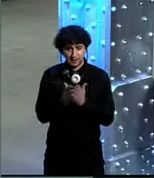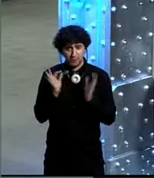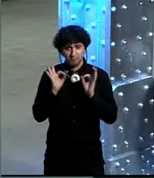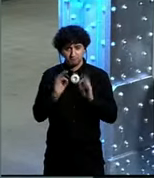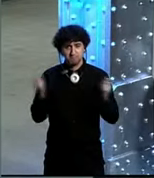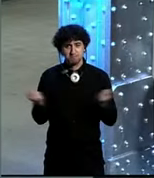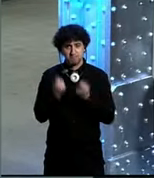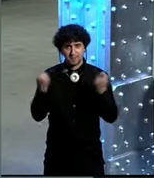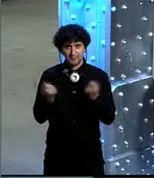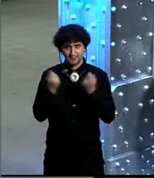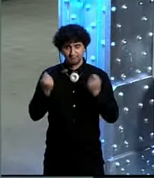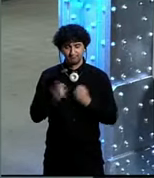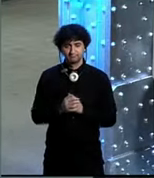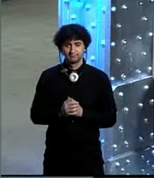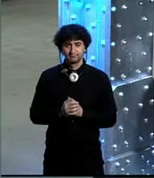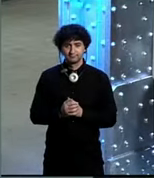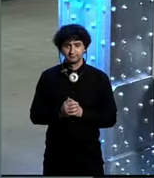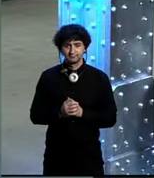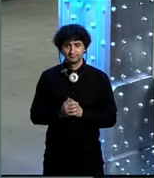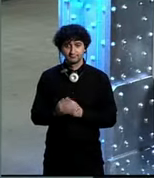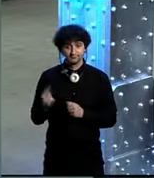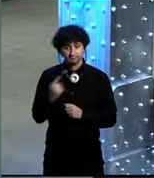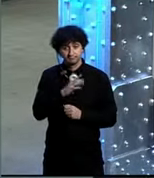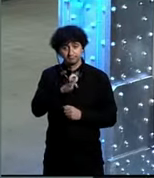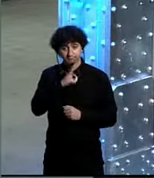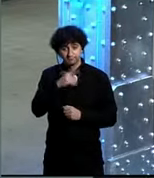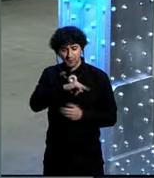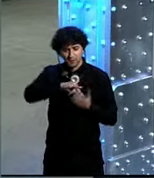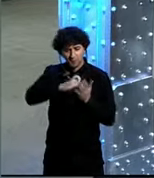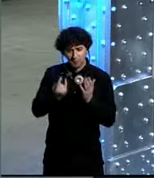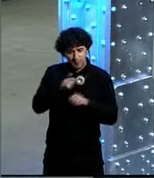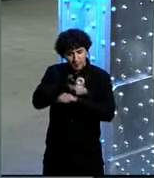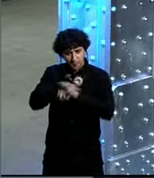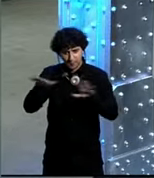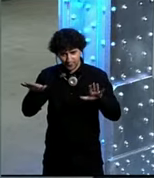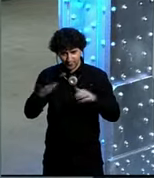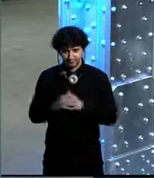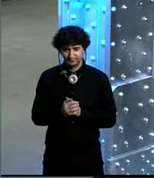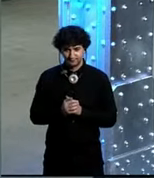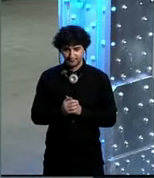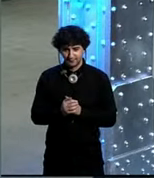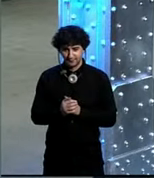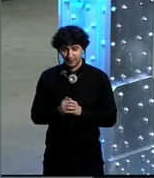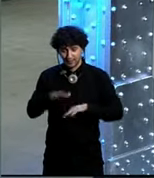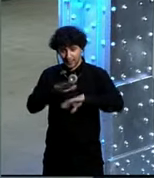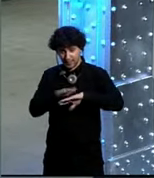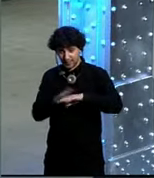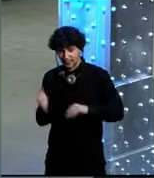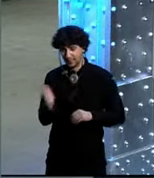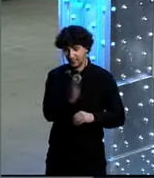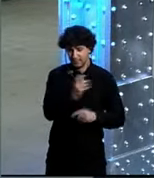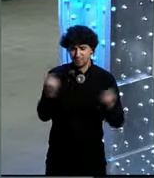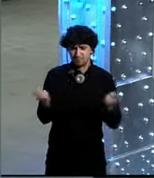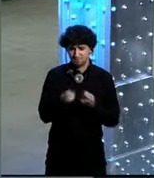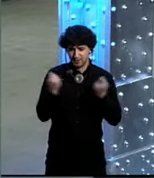Farley, propagation planning. If on your left you have classical marketing, where you need to reach a lot of people